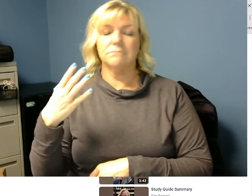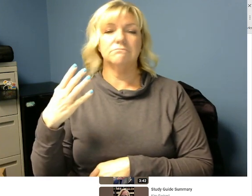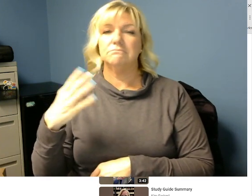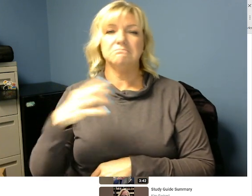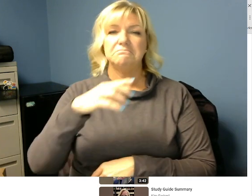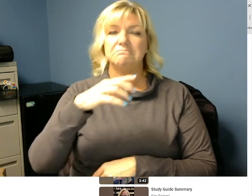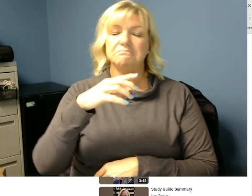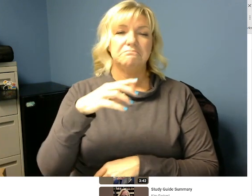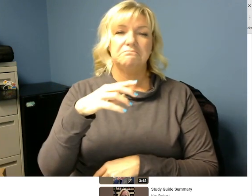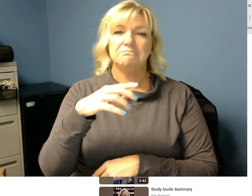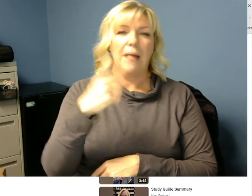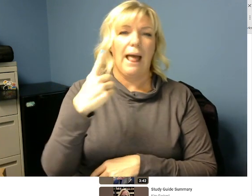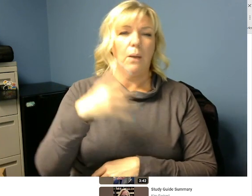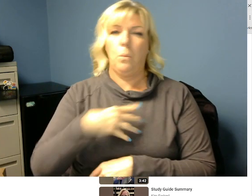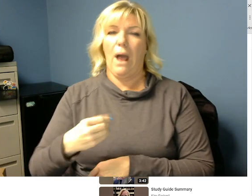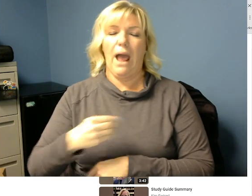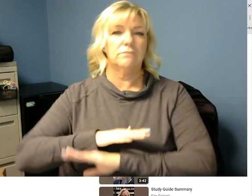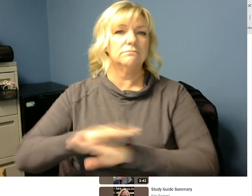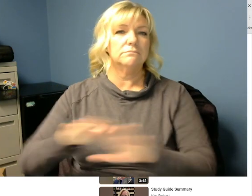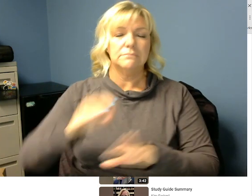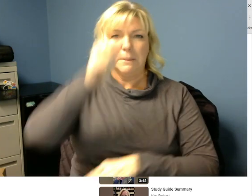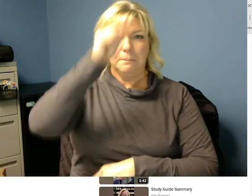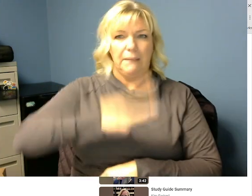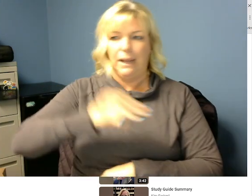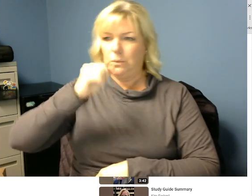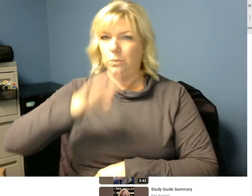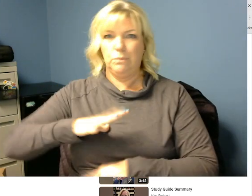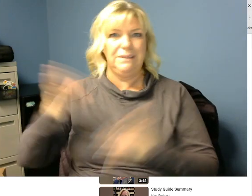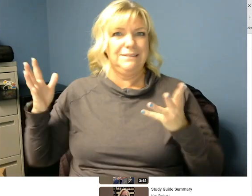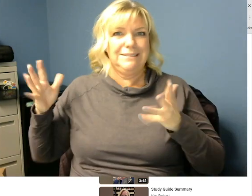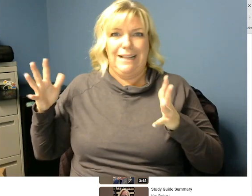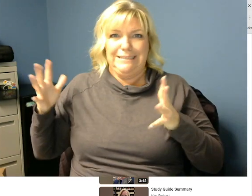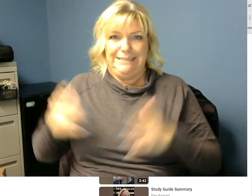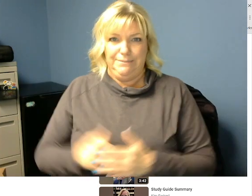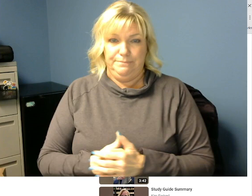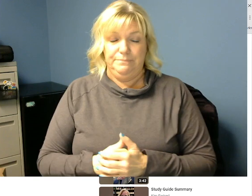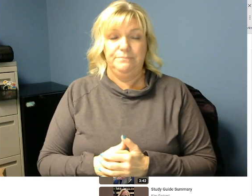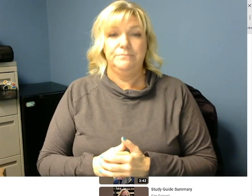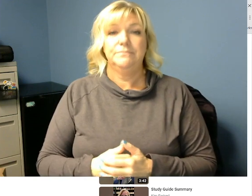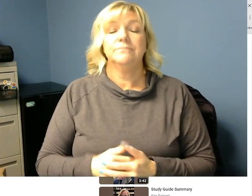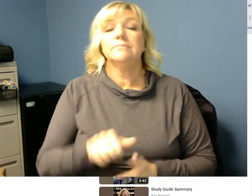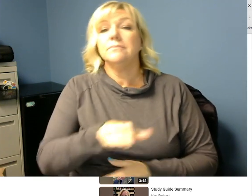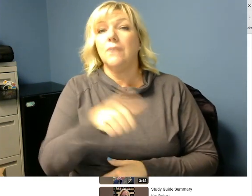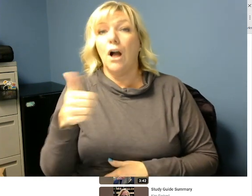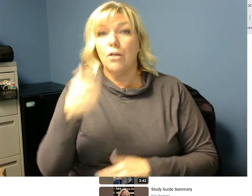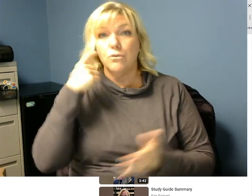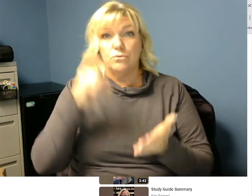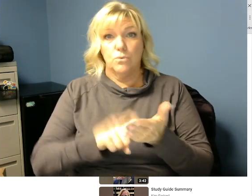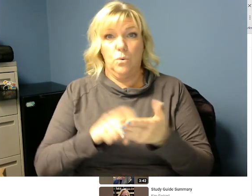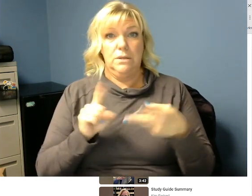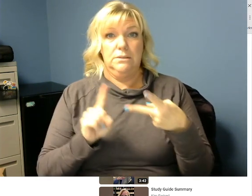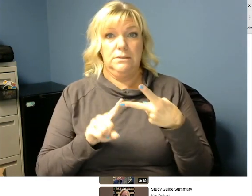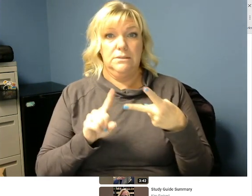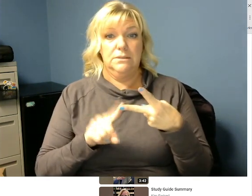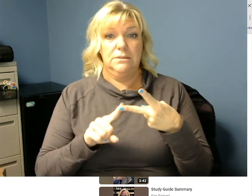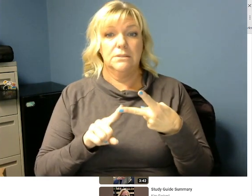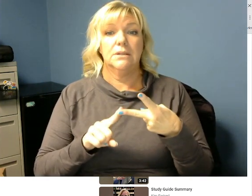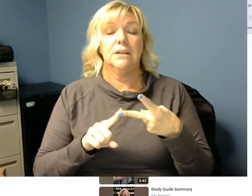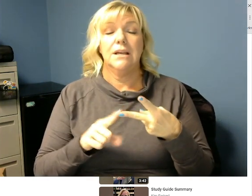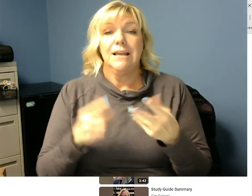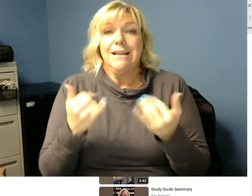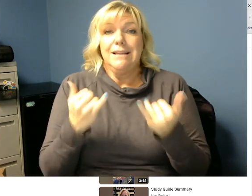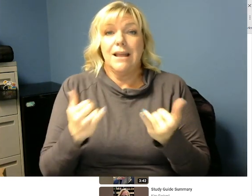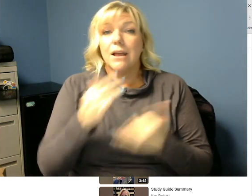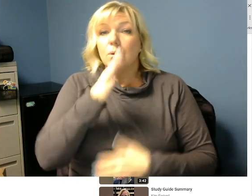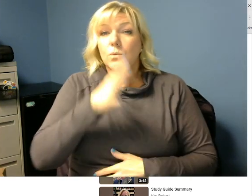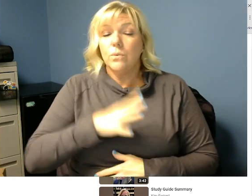no flexibility. It's completely a binary. The second thing you're interested in with Hall's case is the ways in which women